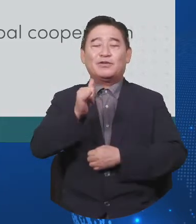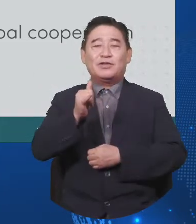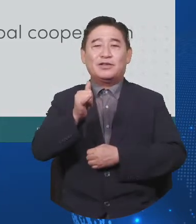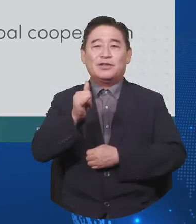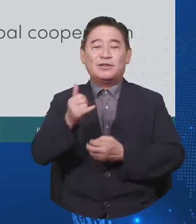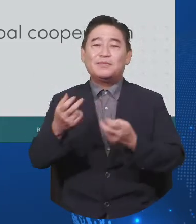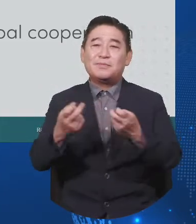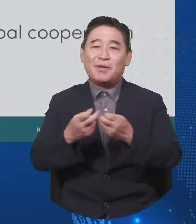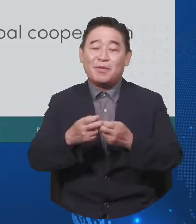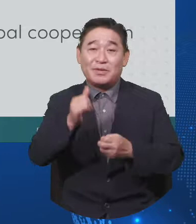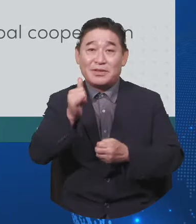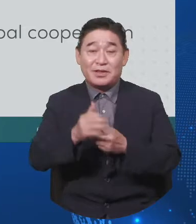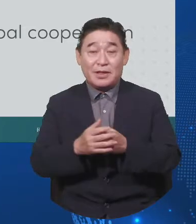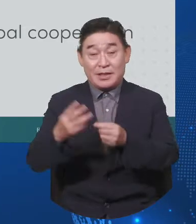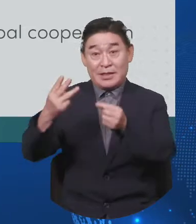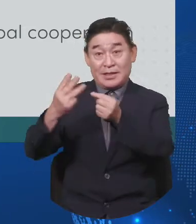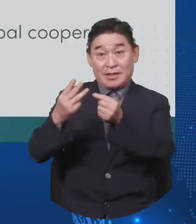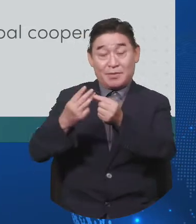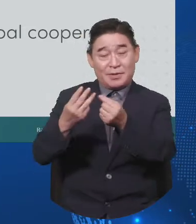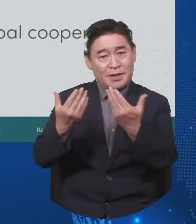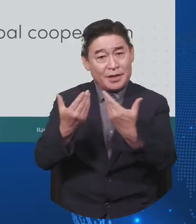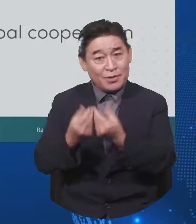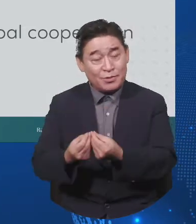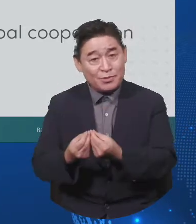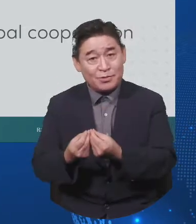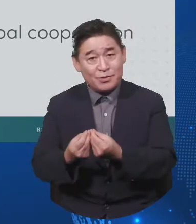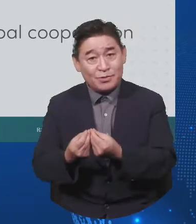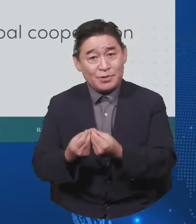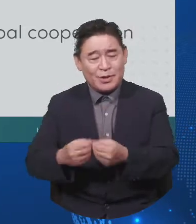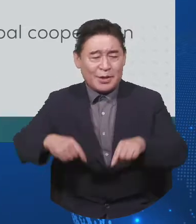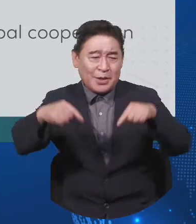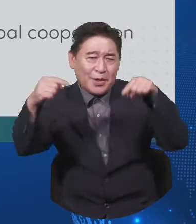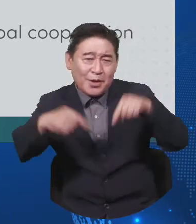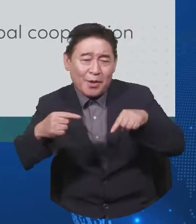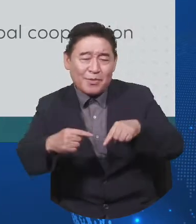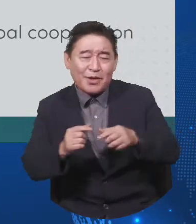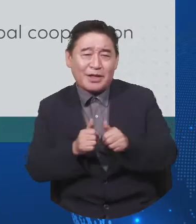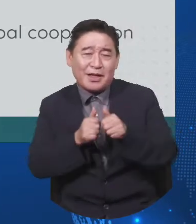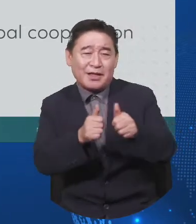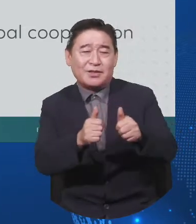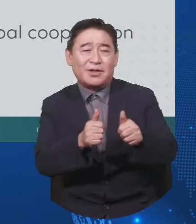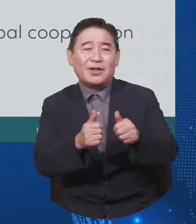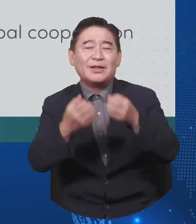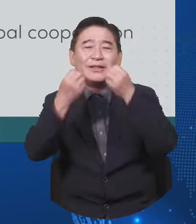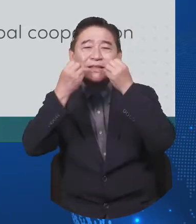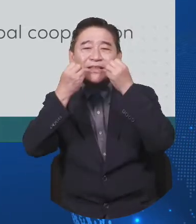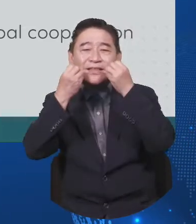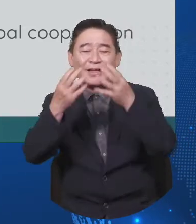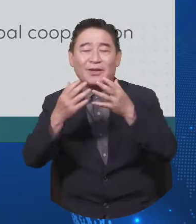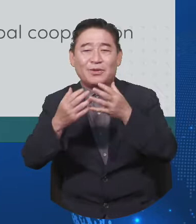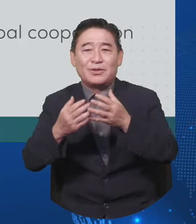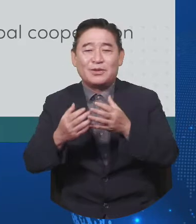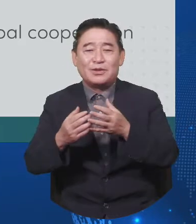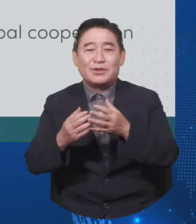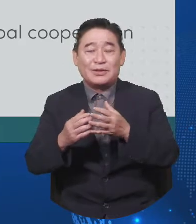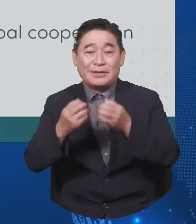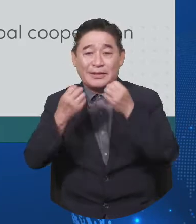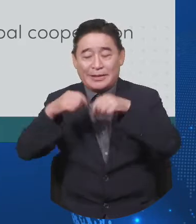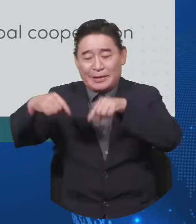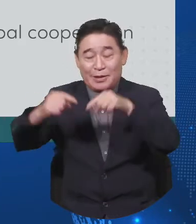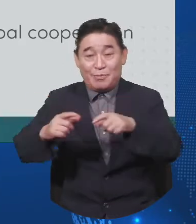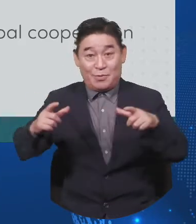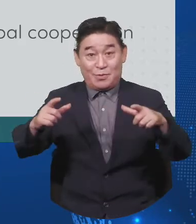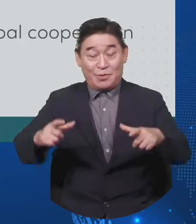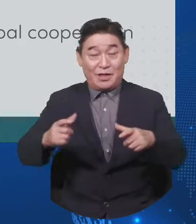this path, the imperative for cooperation would require the creation of new spaces for collaboration and ways to pool